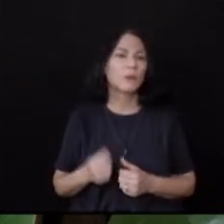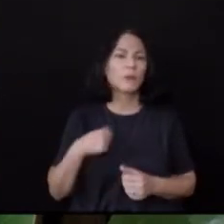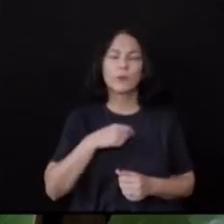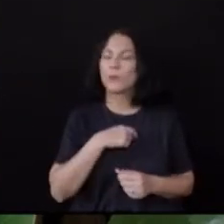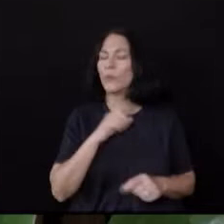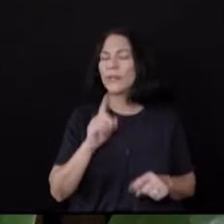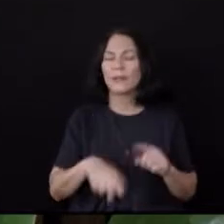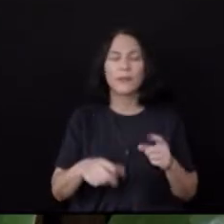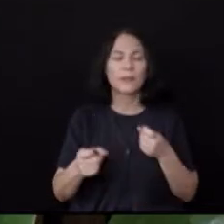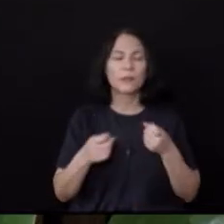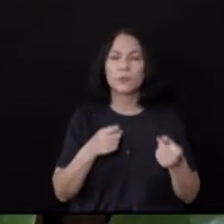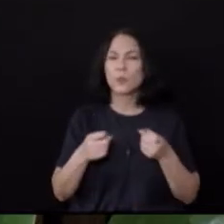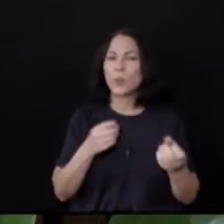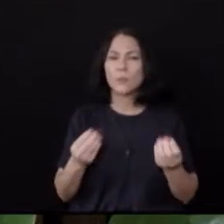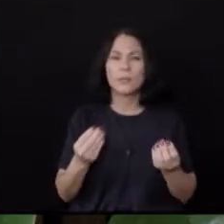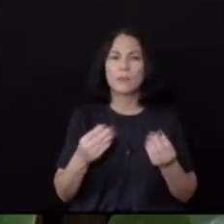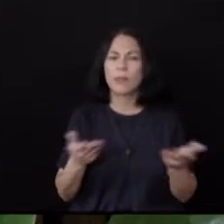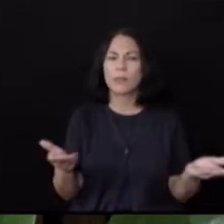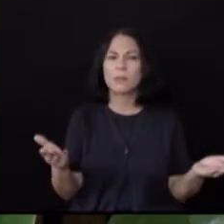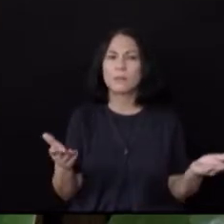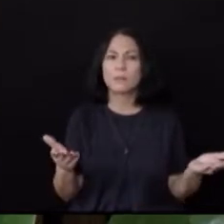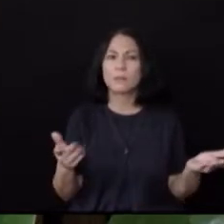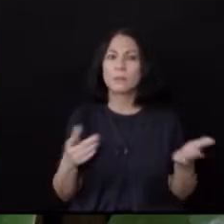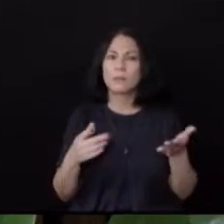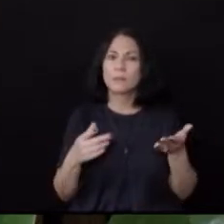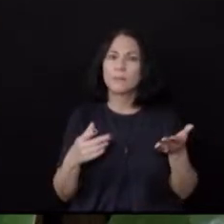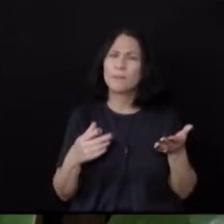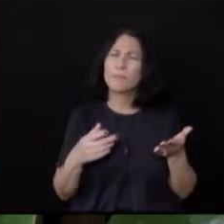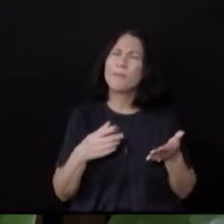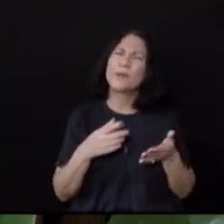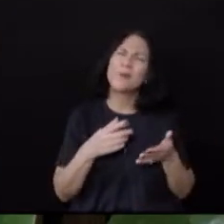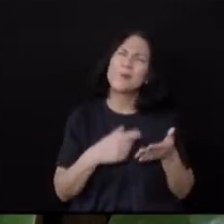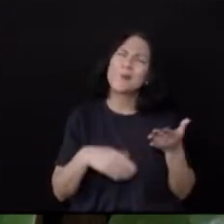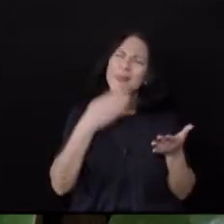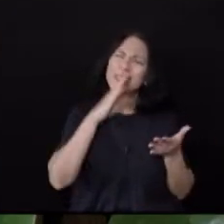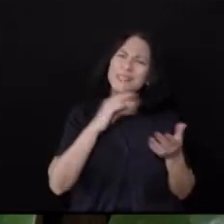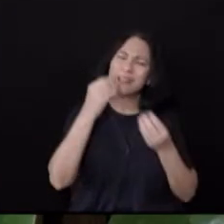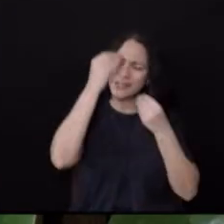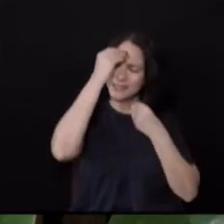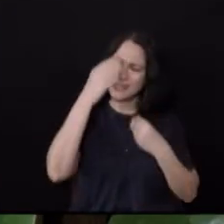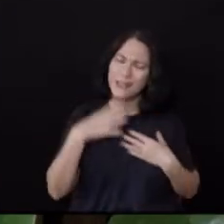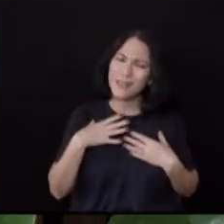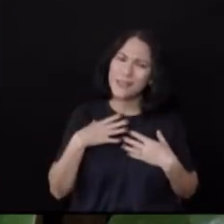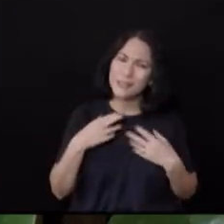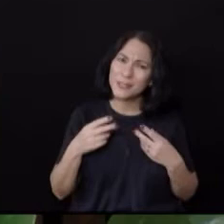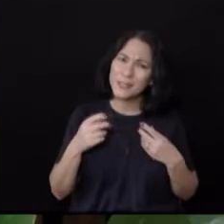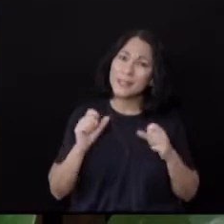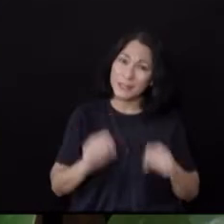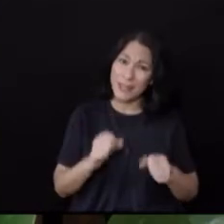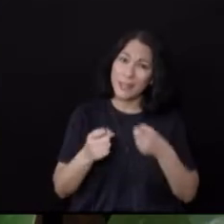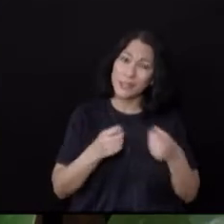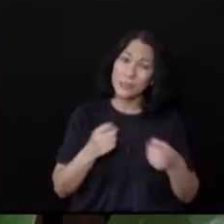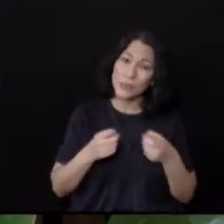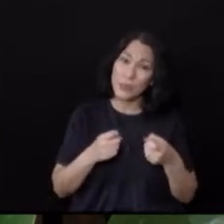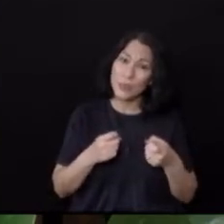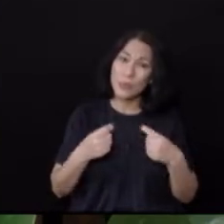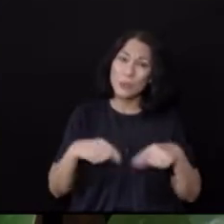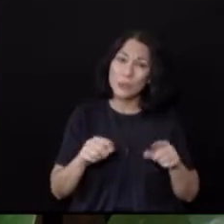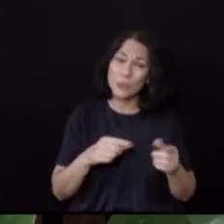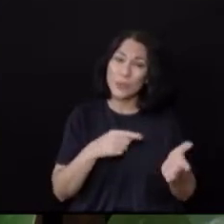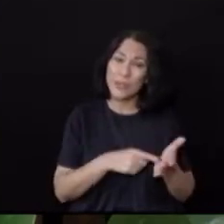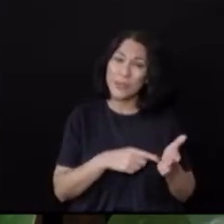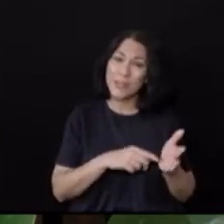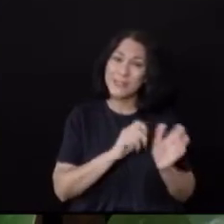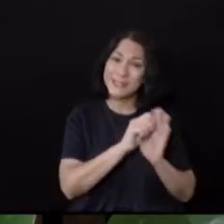control. But again, what has God told us clearly we can control in this time of uncertainty, in